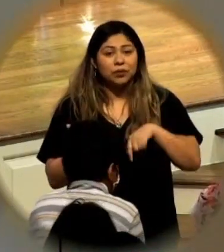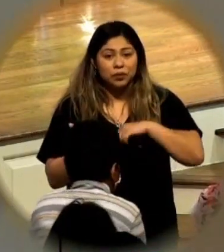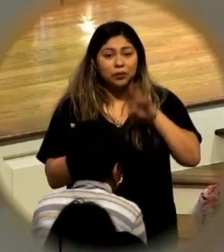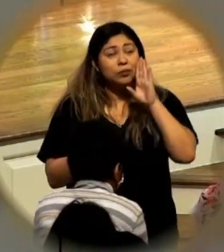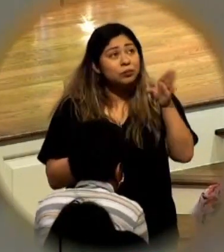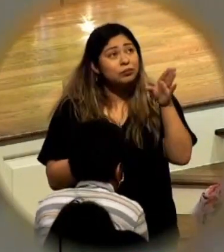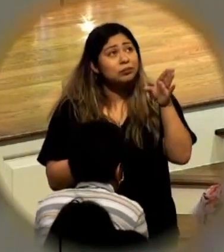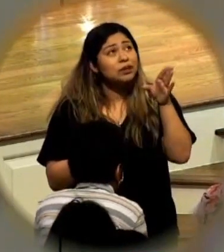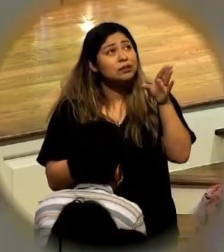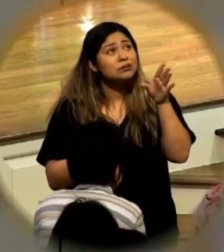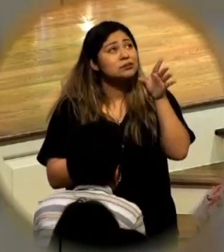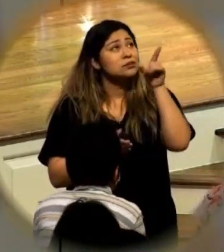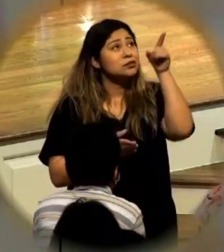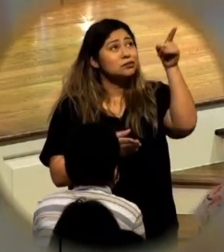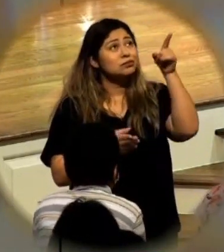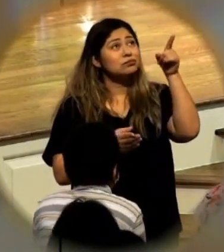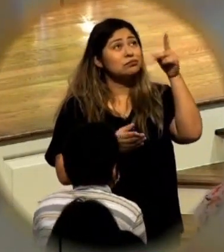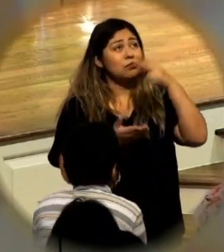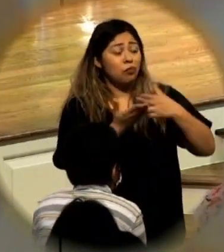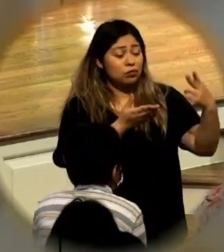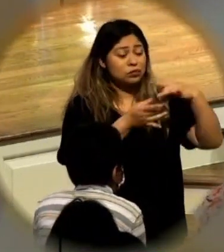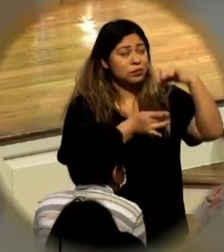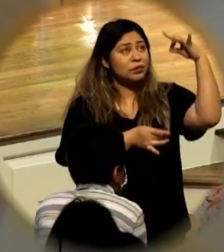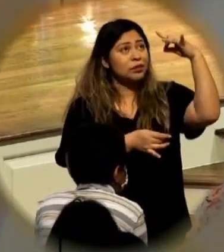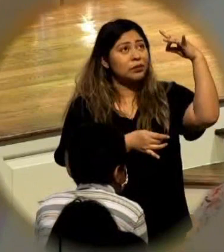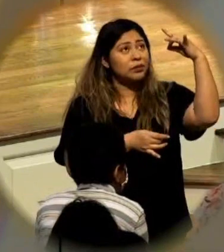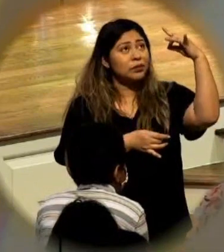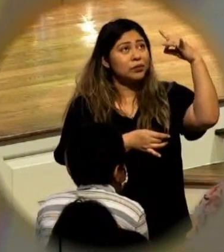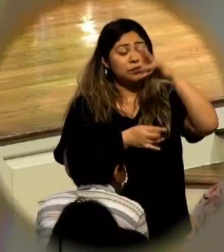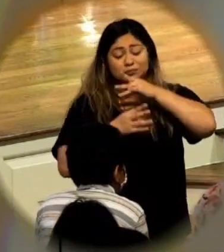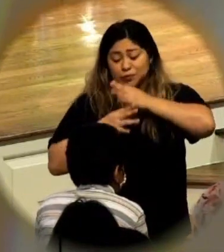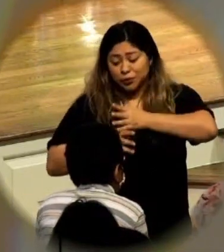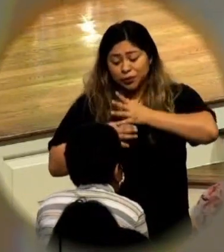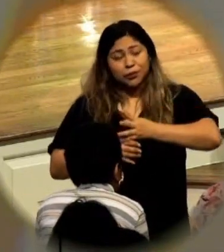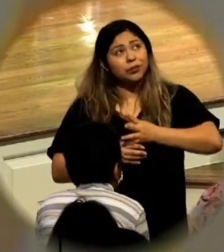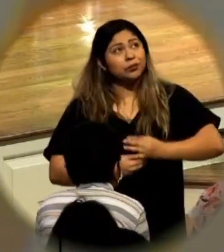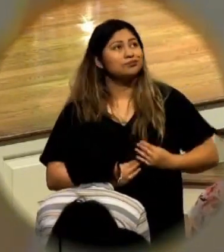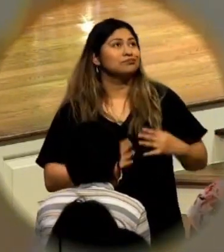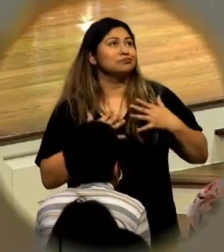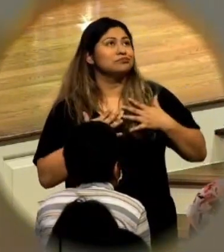to straight from your Holy Spirit. God, we ask this in your